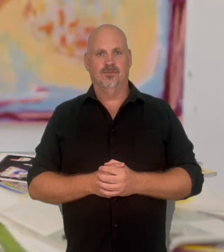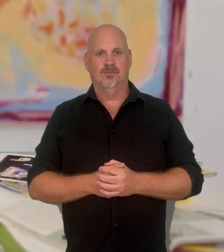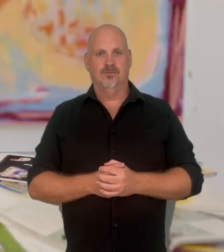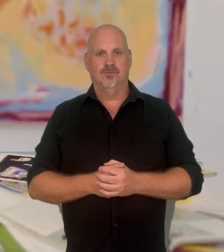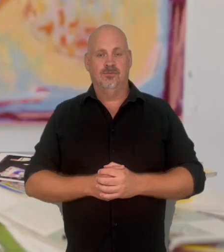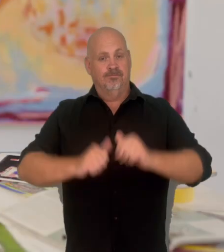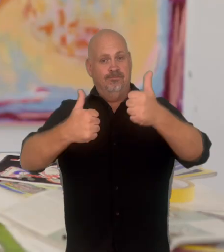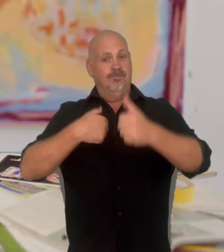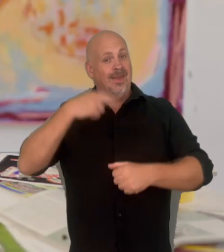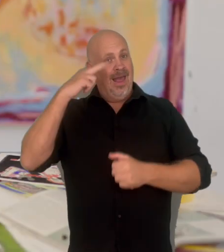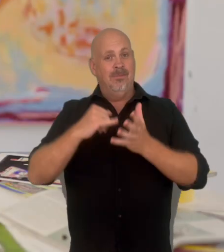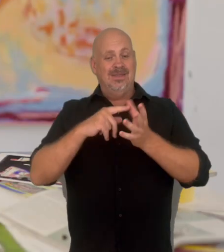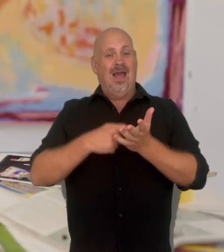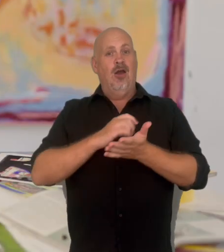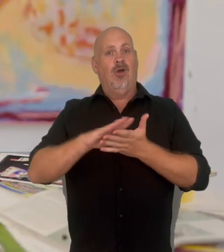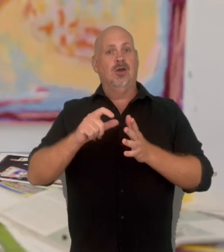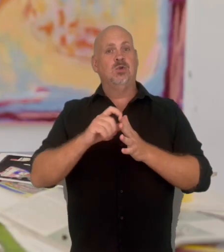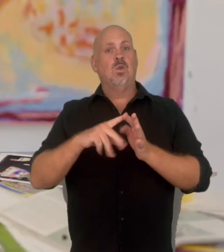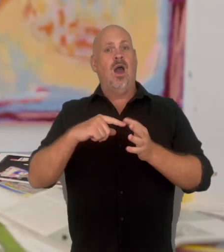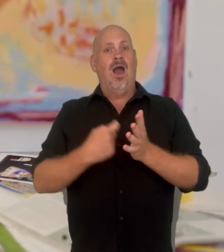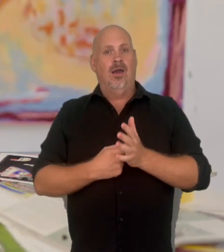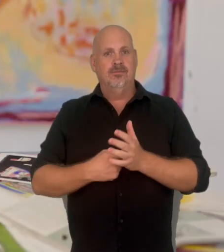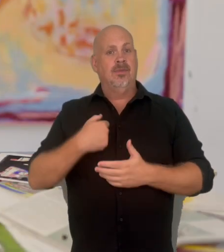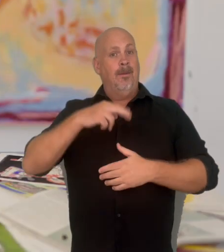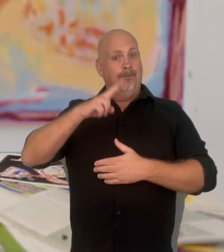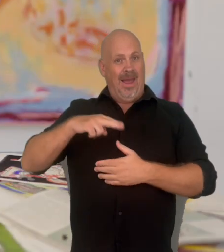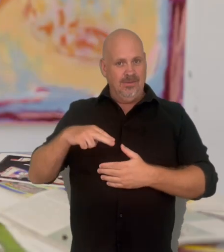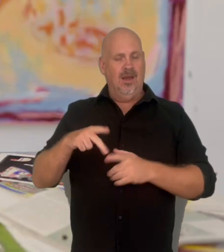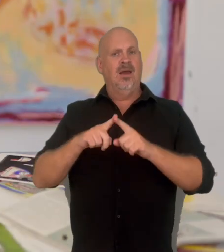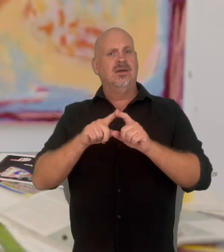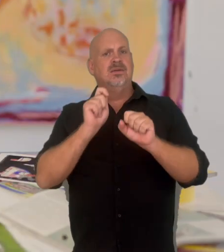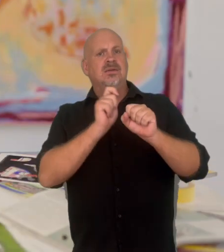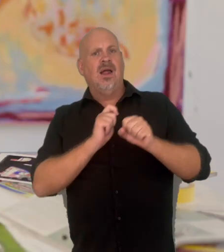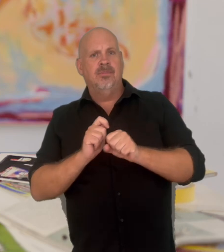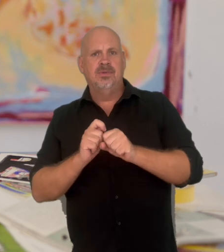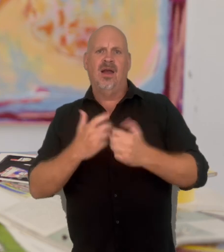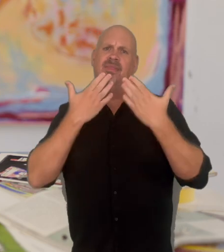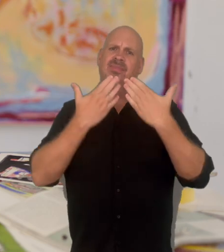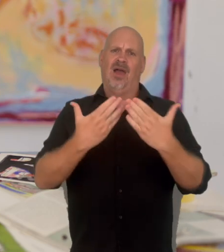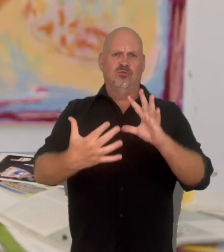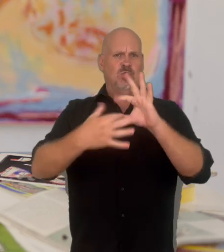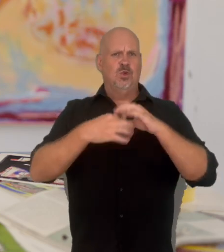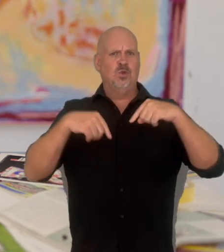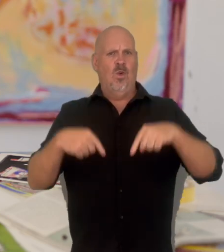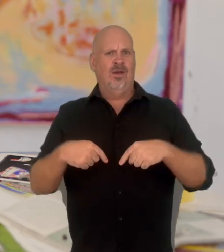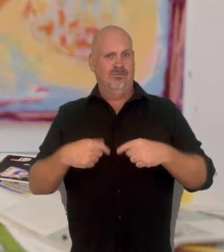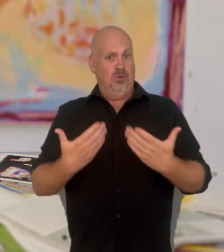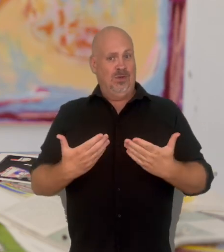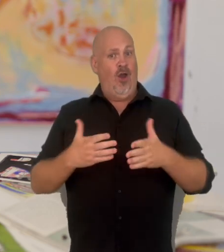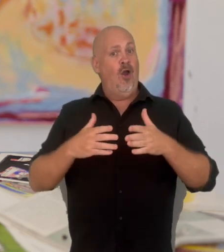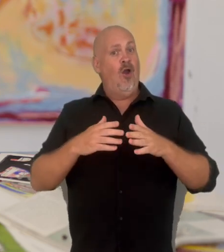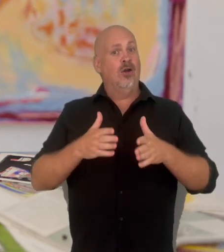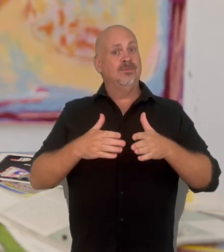Hi, my name is Sarah Dwyer. I'm a painter and a sculptor, and thank you for joining me here today with Hospital Rooms. We're going to